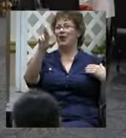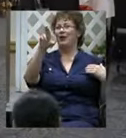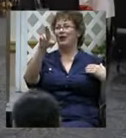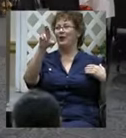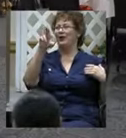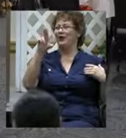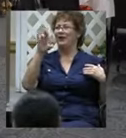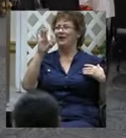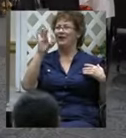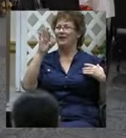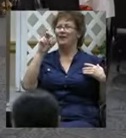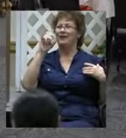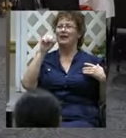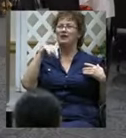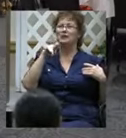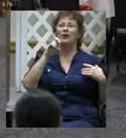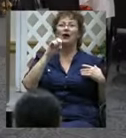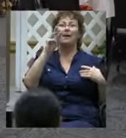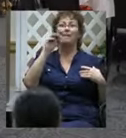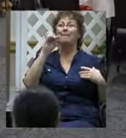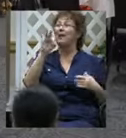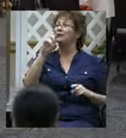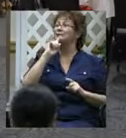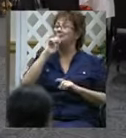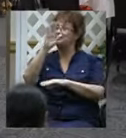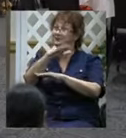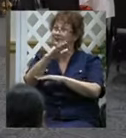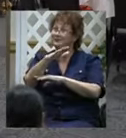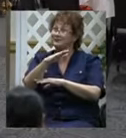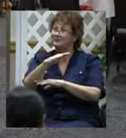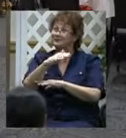questions for the whole panel. Okay, good afternoon. My name's